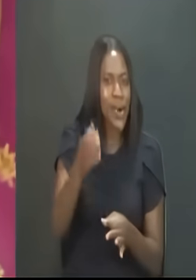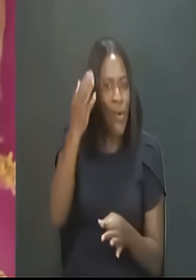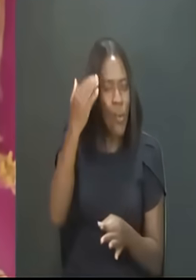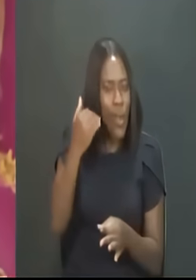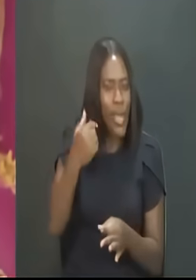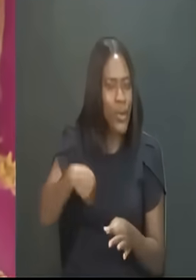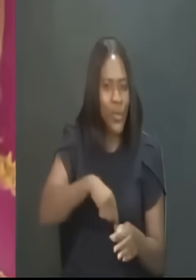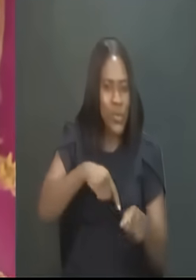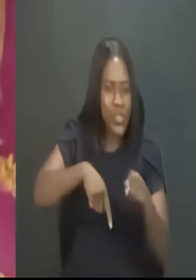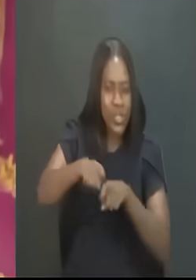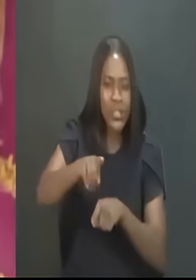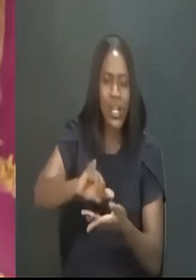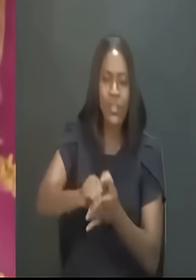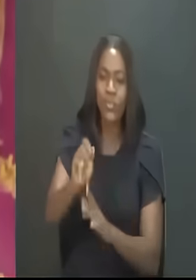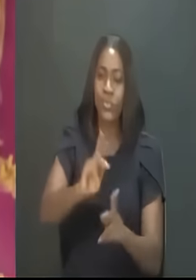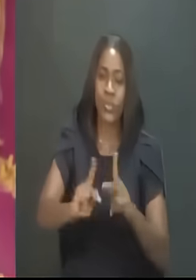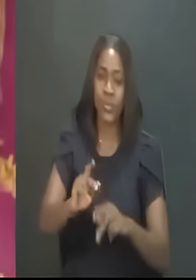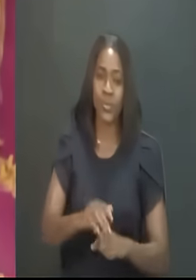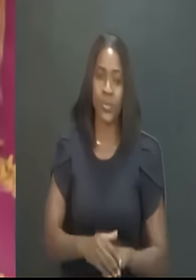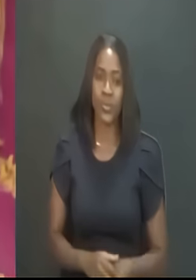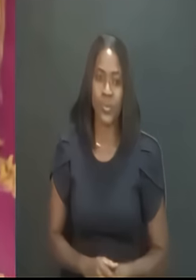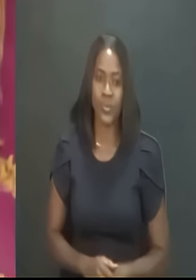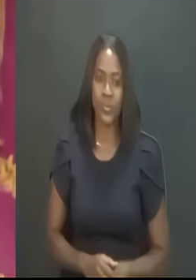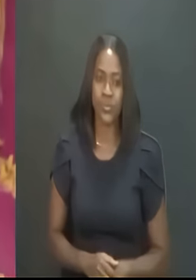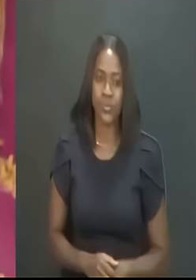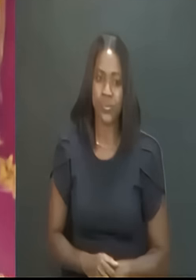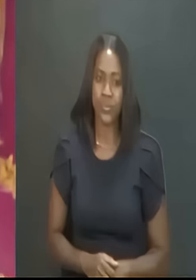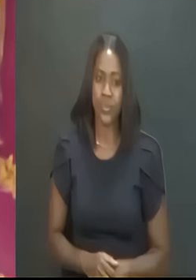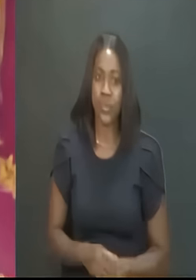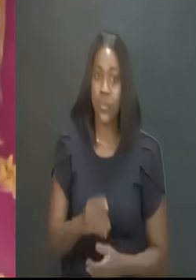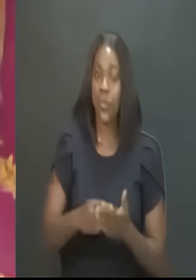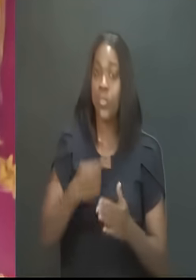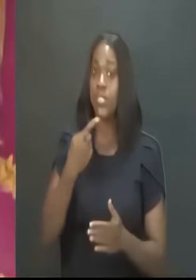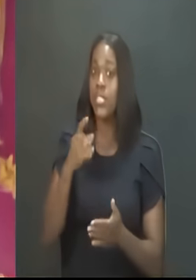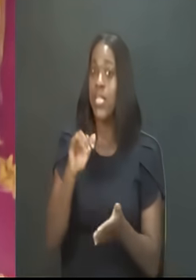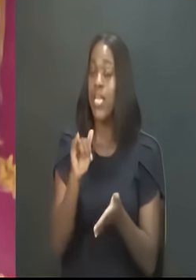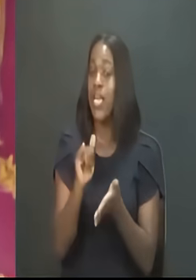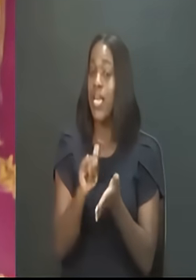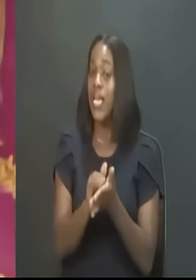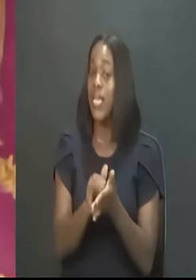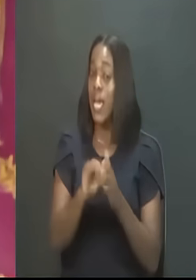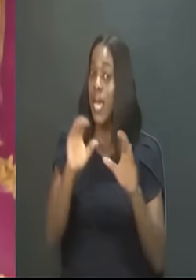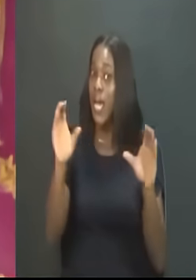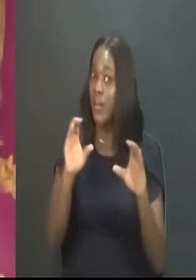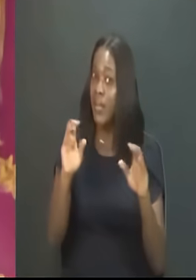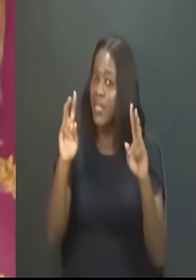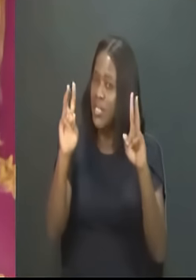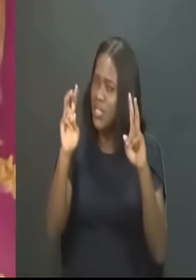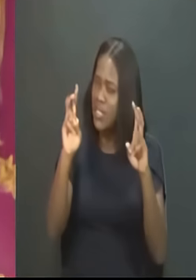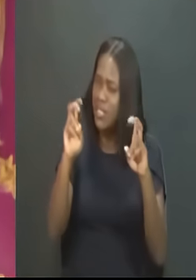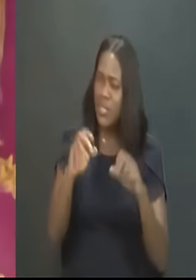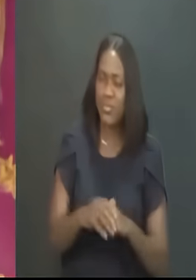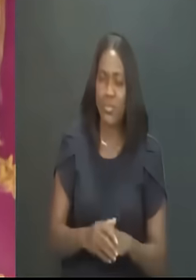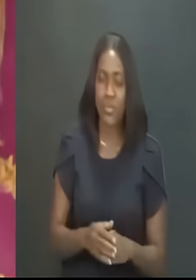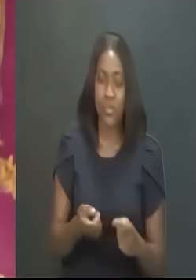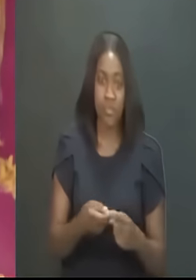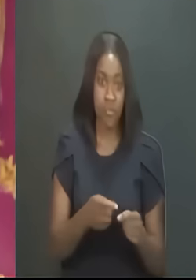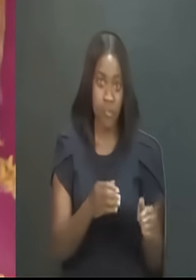decisions. What you said at the rally is a very serious matter, coming from the opposition leader.